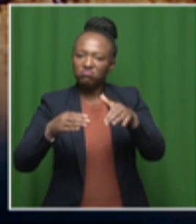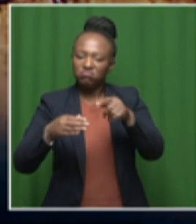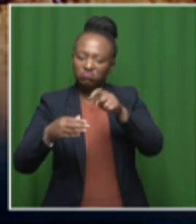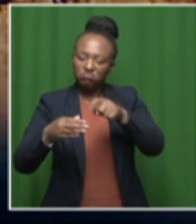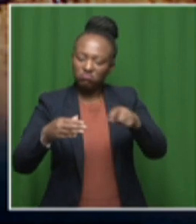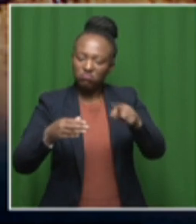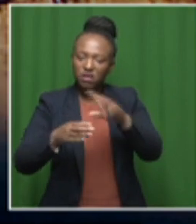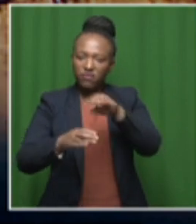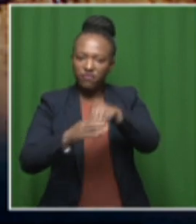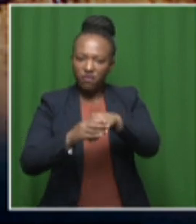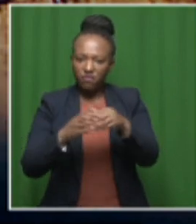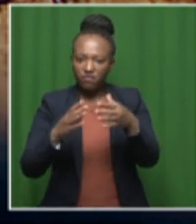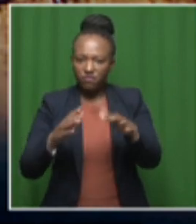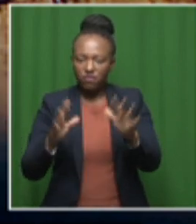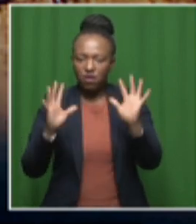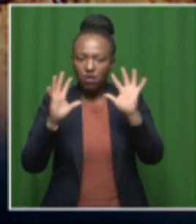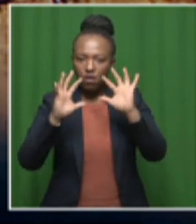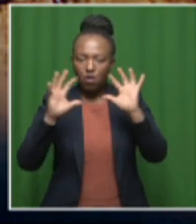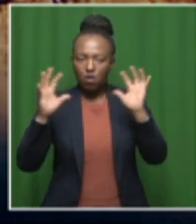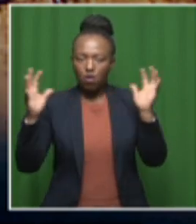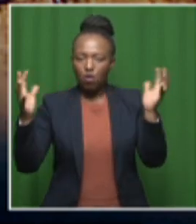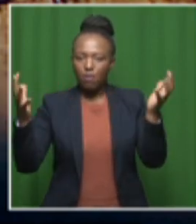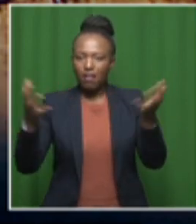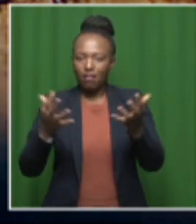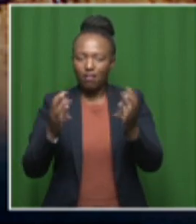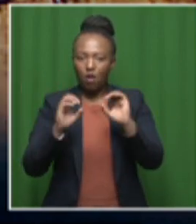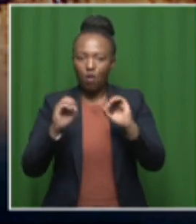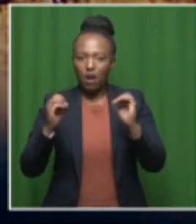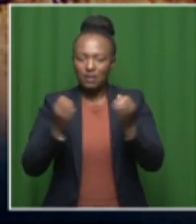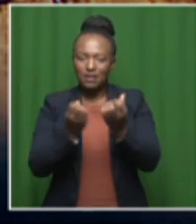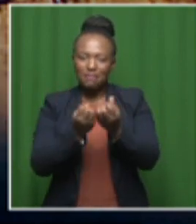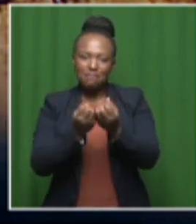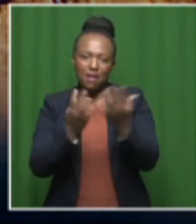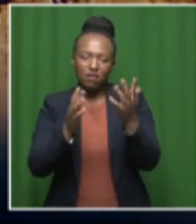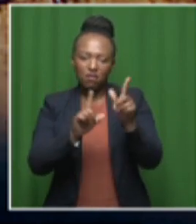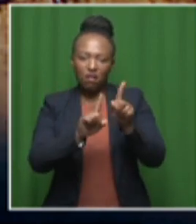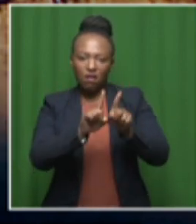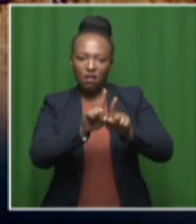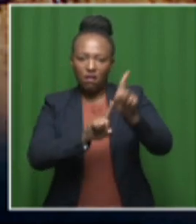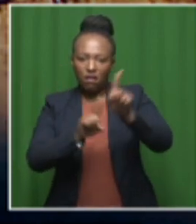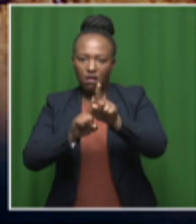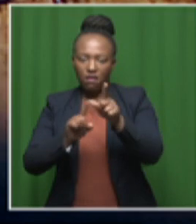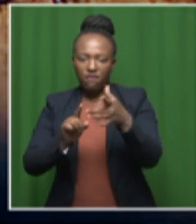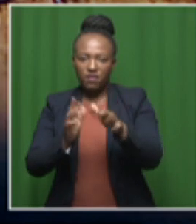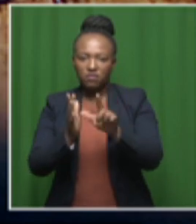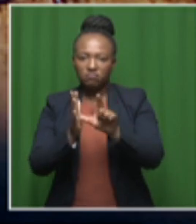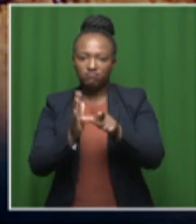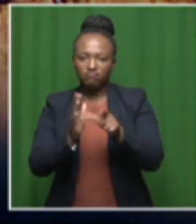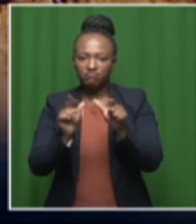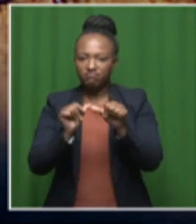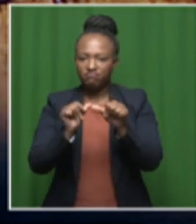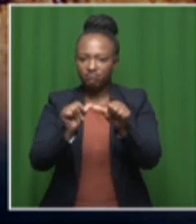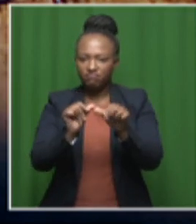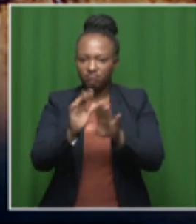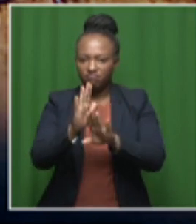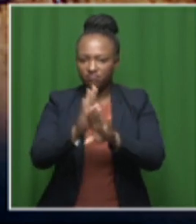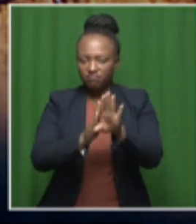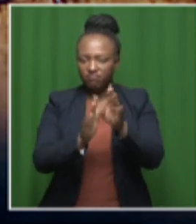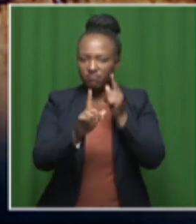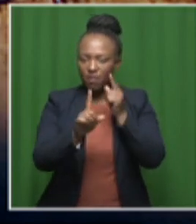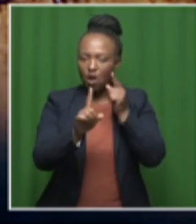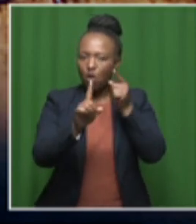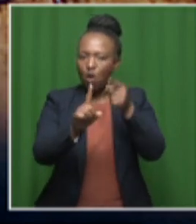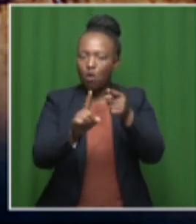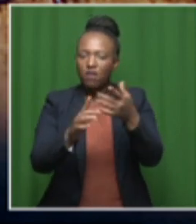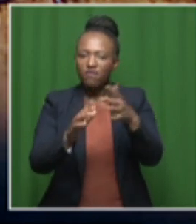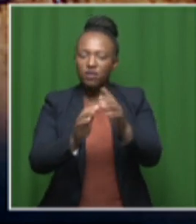only universal global organization with many successes, including designing the Sustainable Development Goals for